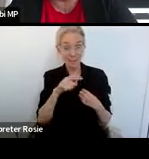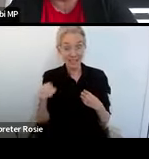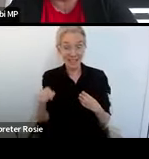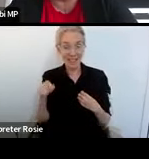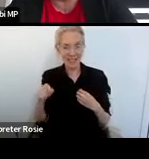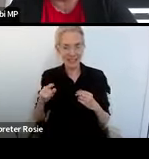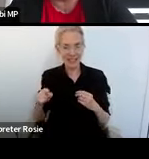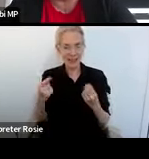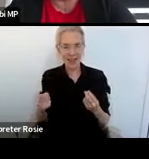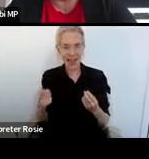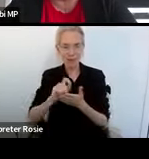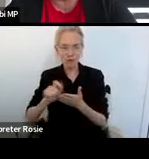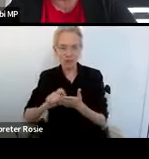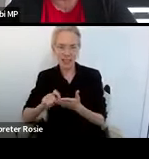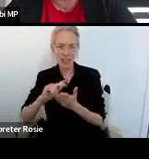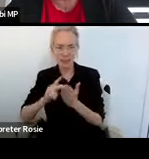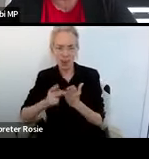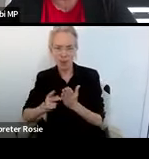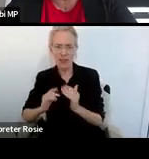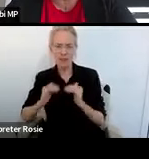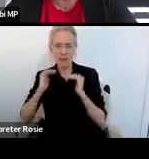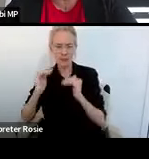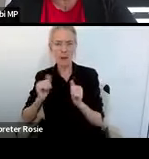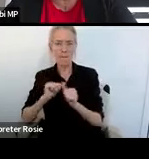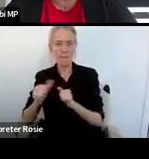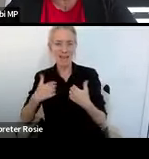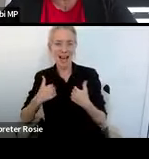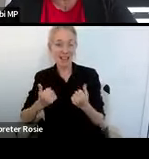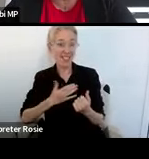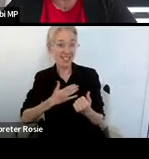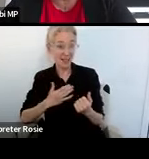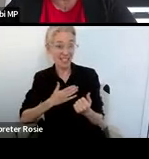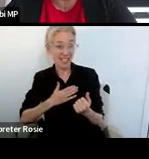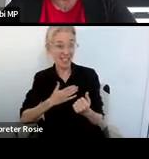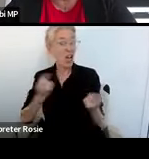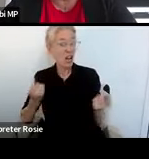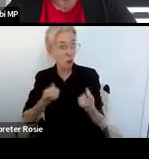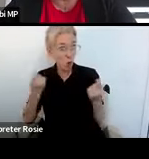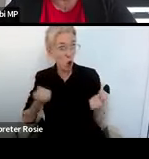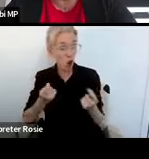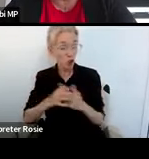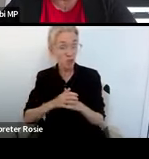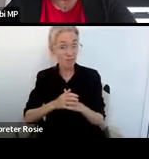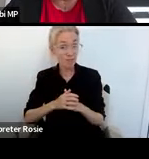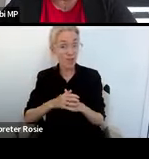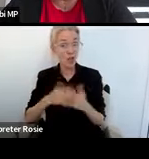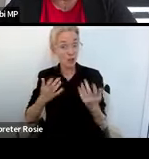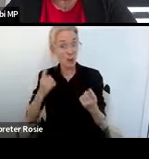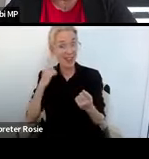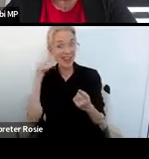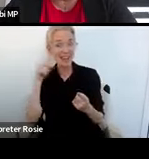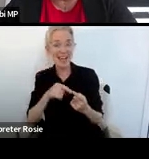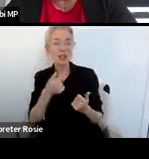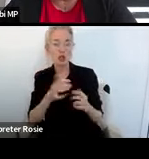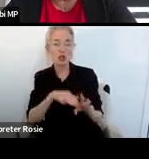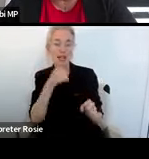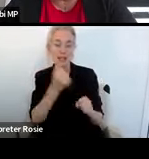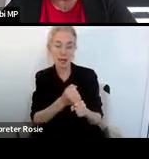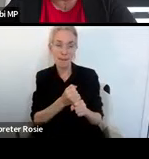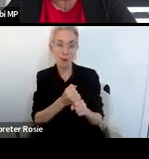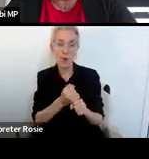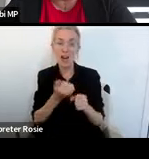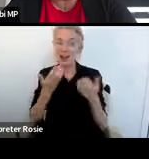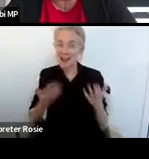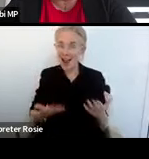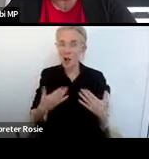here. And we've got a blueprint for what we need. And I mean, health and safety has some pretty strong regulatory requirements, and